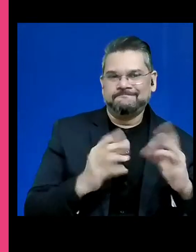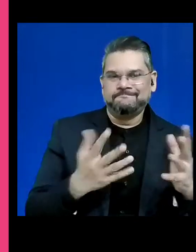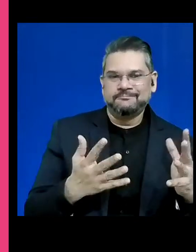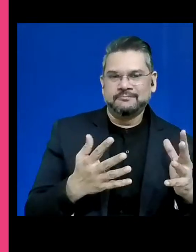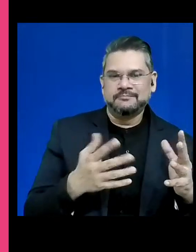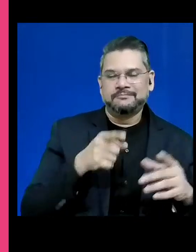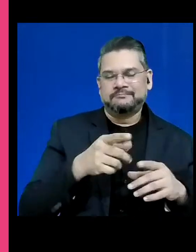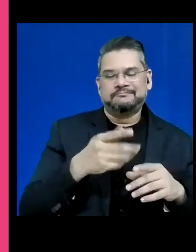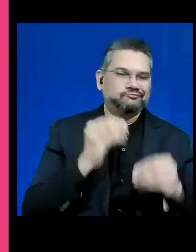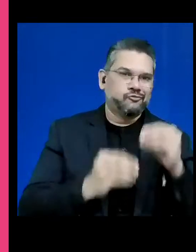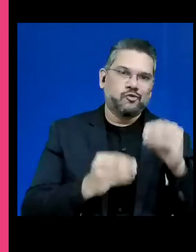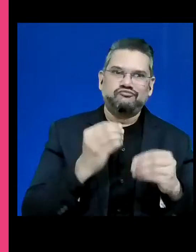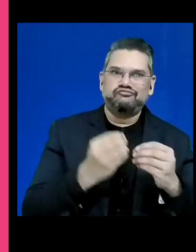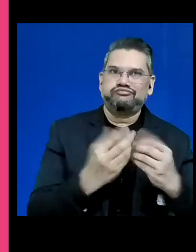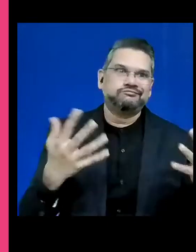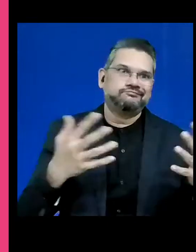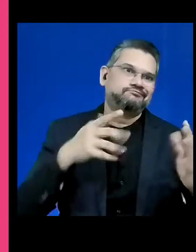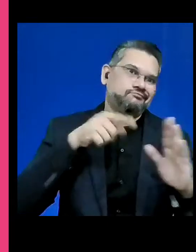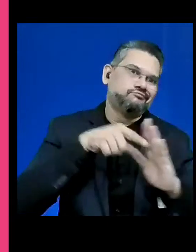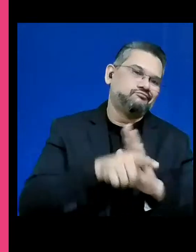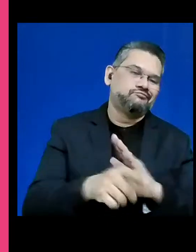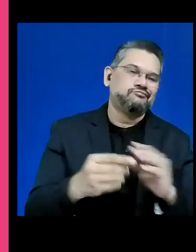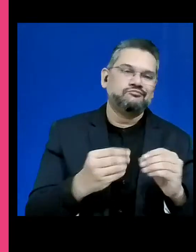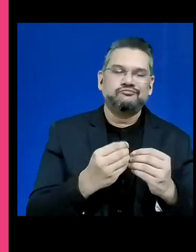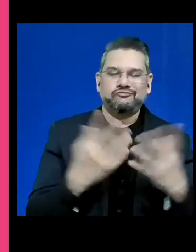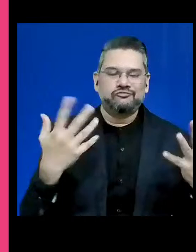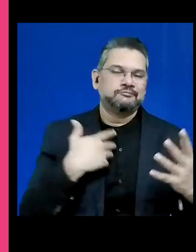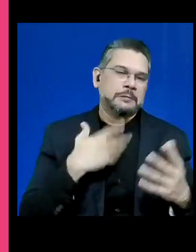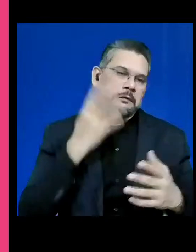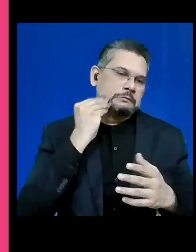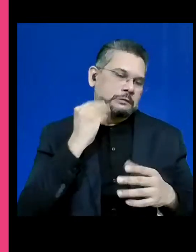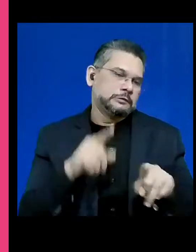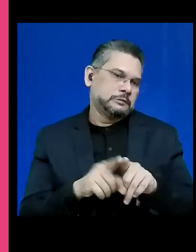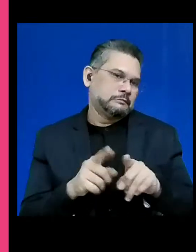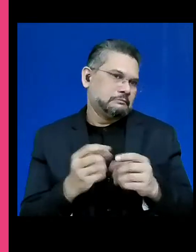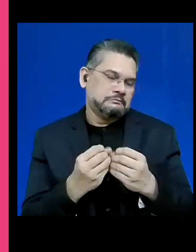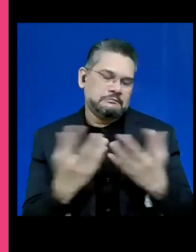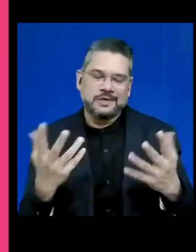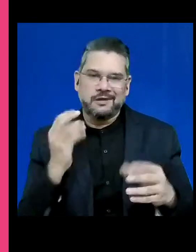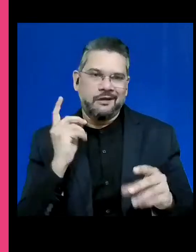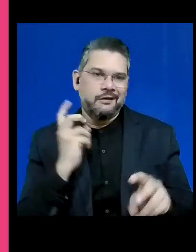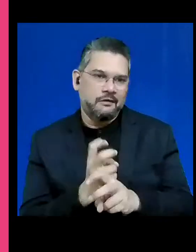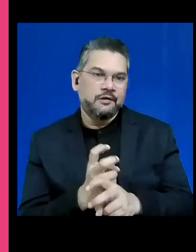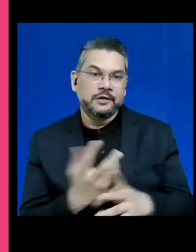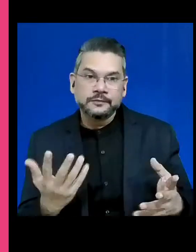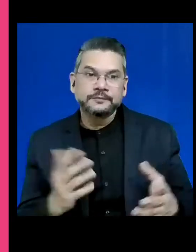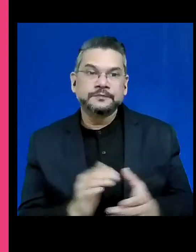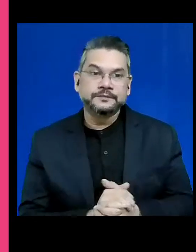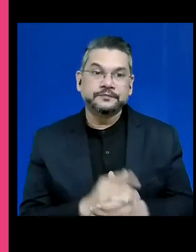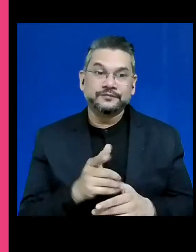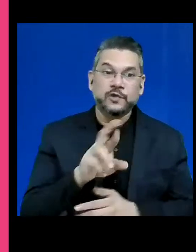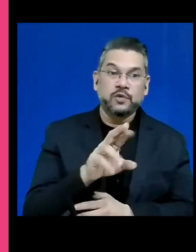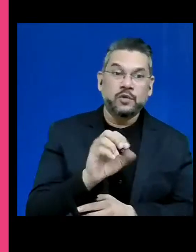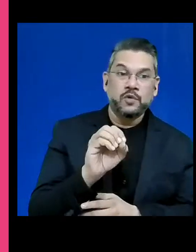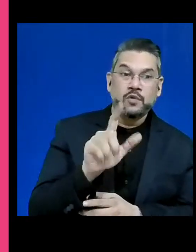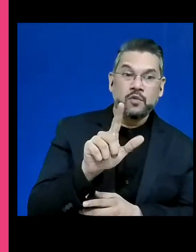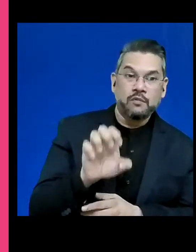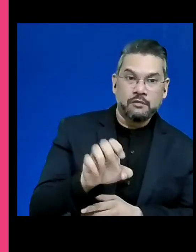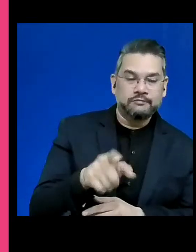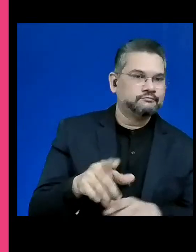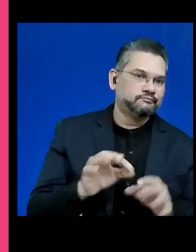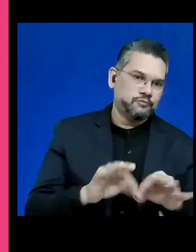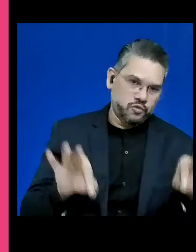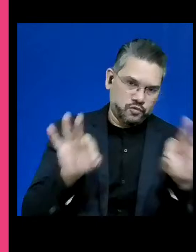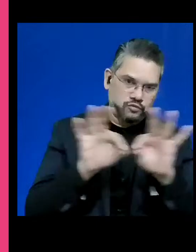lot of problems and will ruin the experience for users. The role attribute is also very important, but it